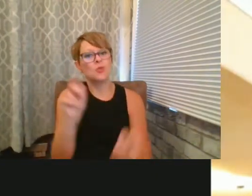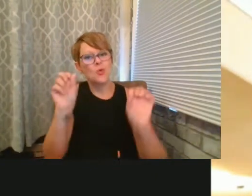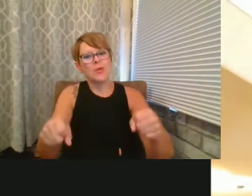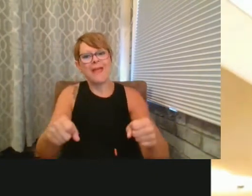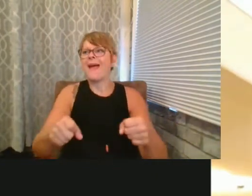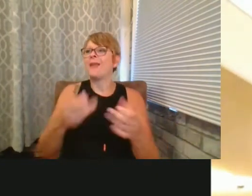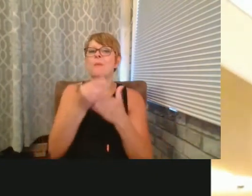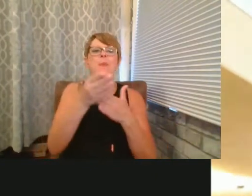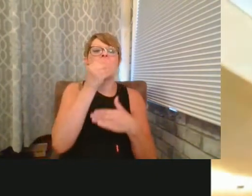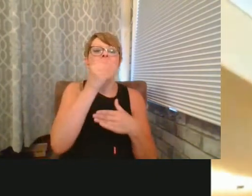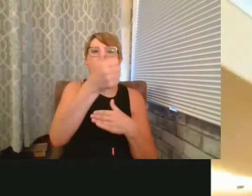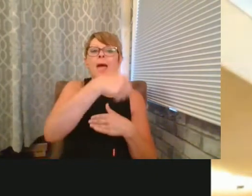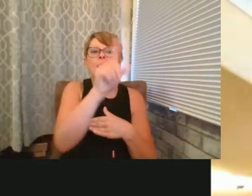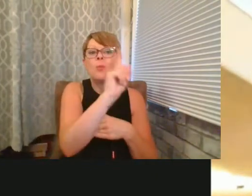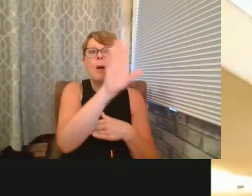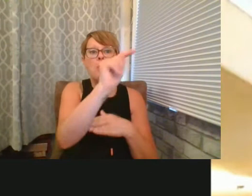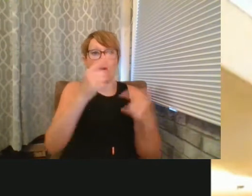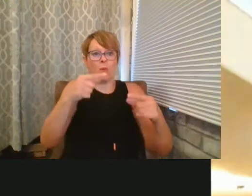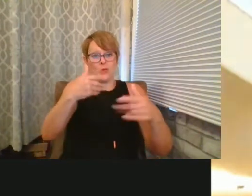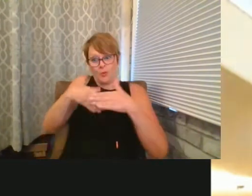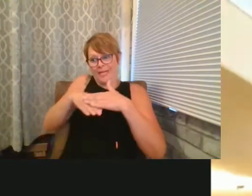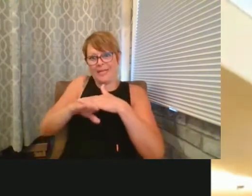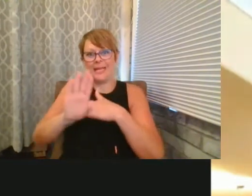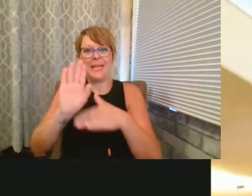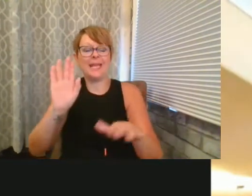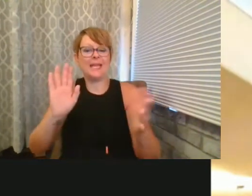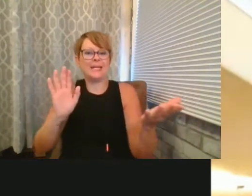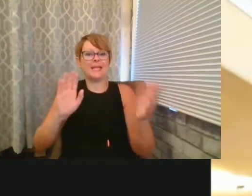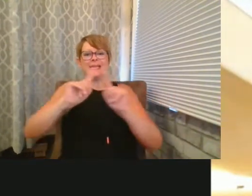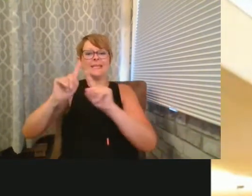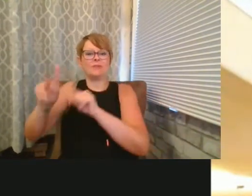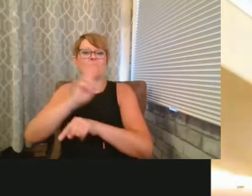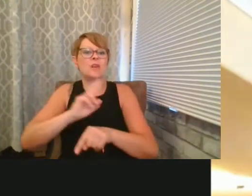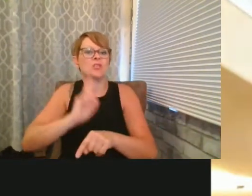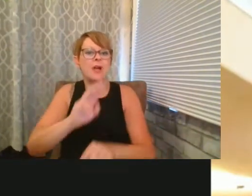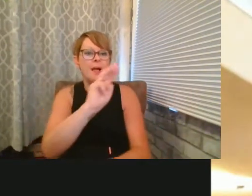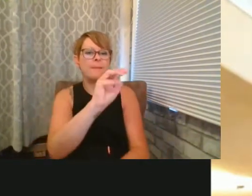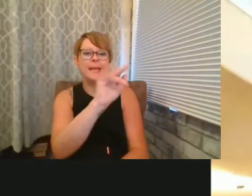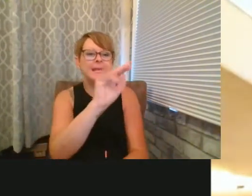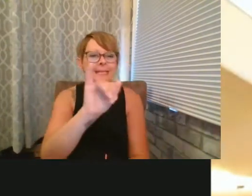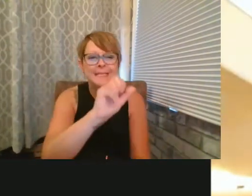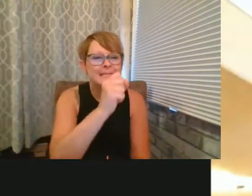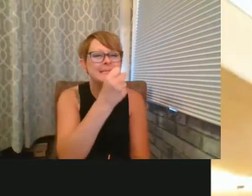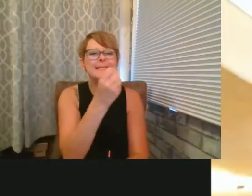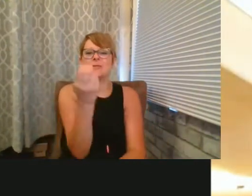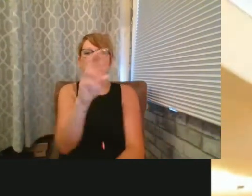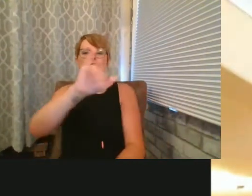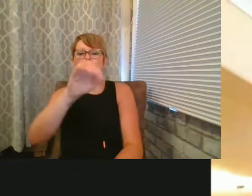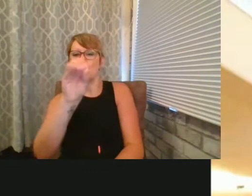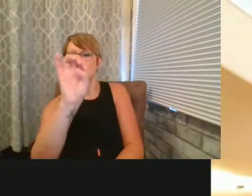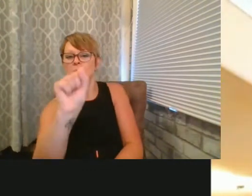but when you go to a place like, let's say, Bollywood Jig or Minnie's Kindergarten or Joe's